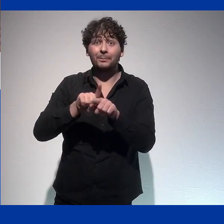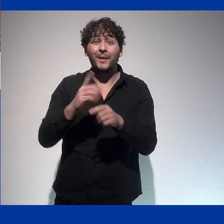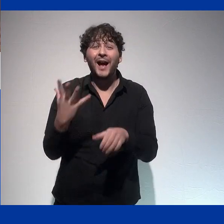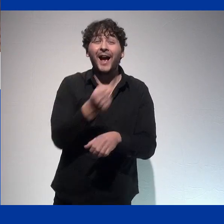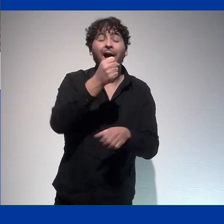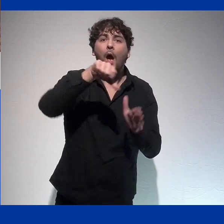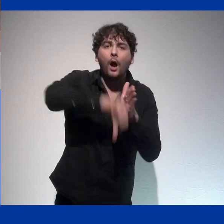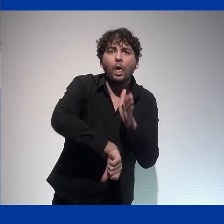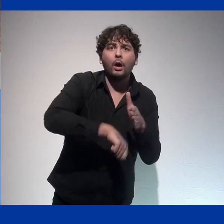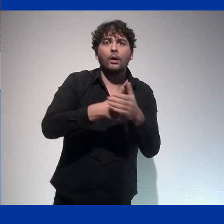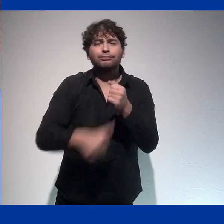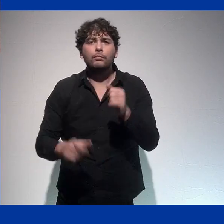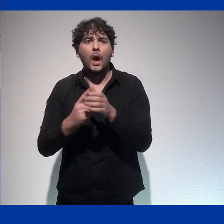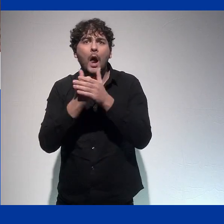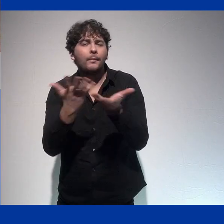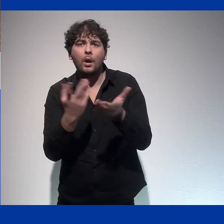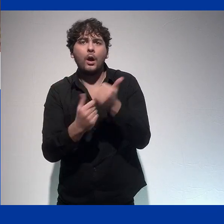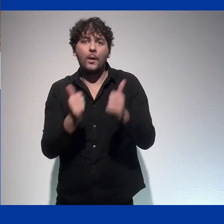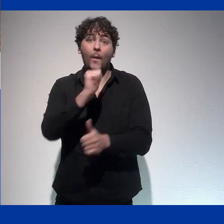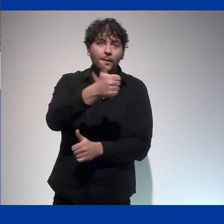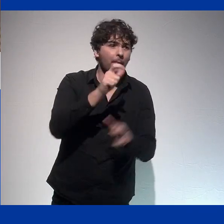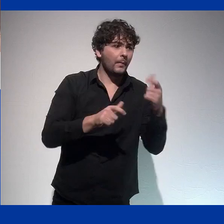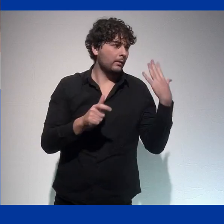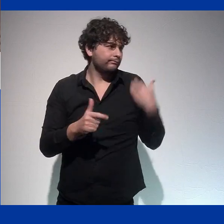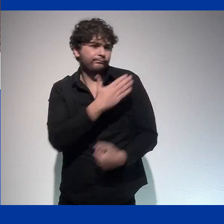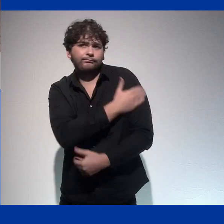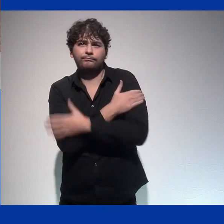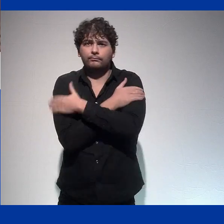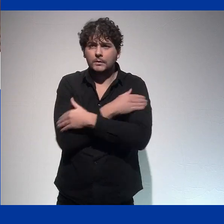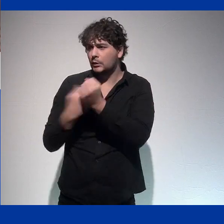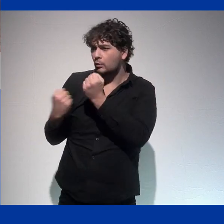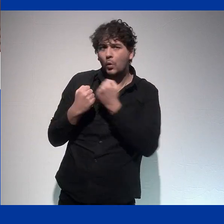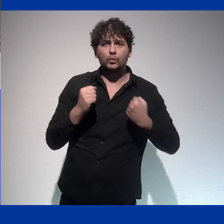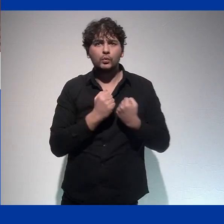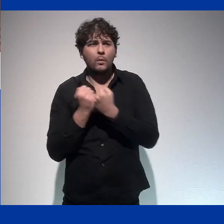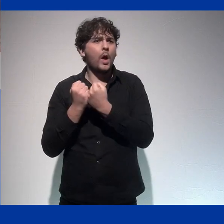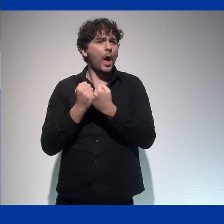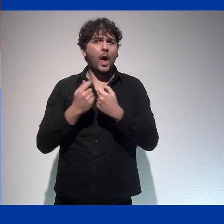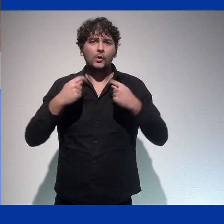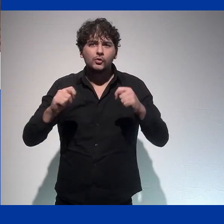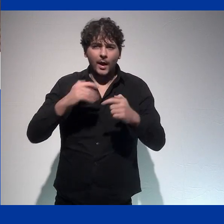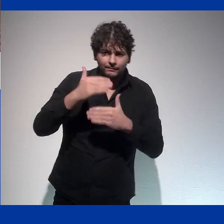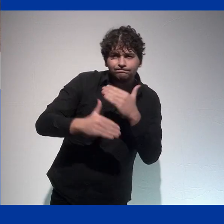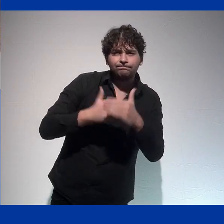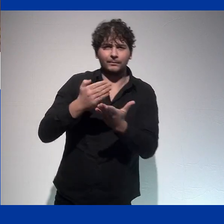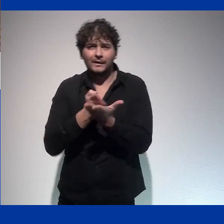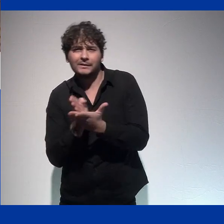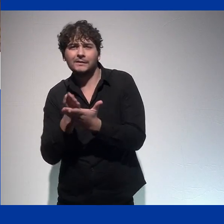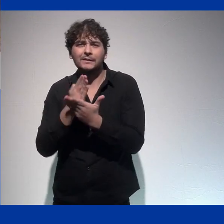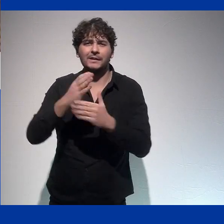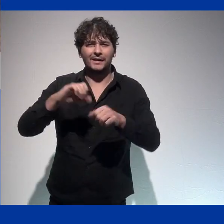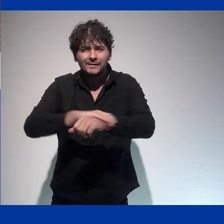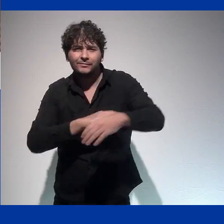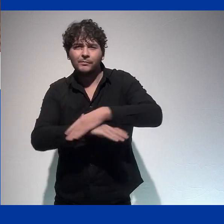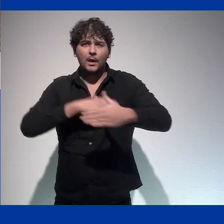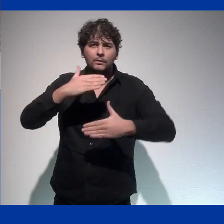class. And this mentorship, this support that youth work provides, it's not a panacea to obtain all the rights